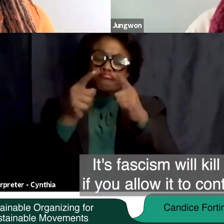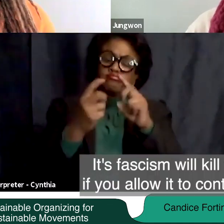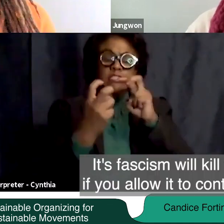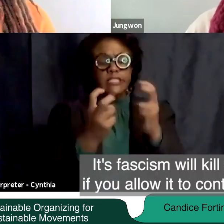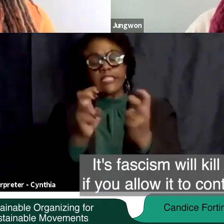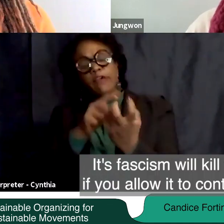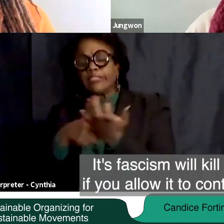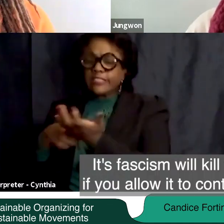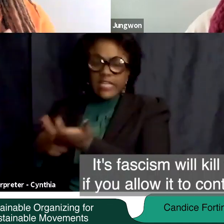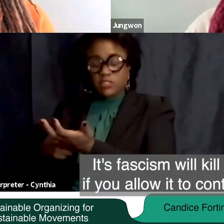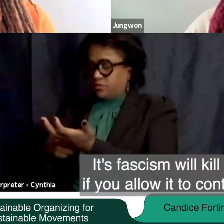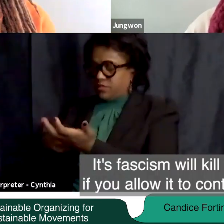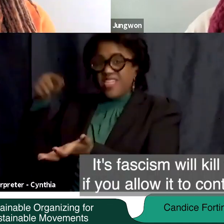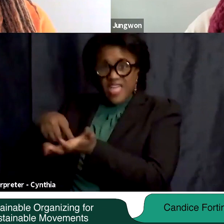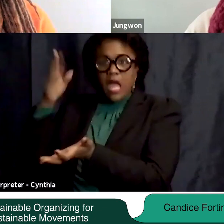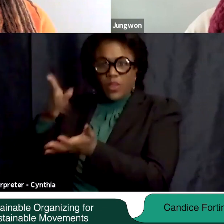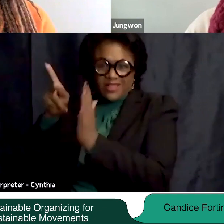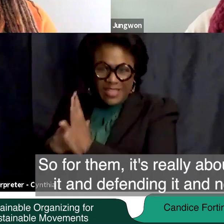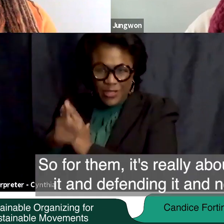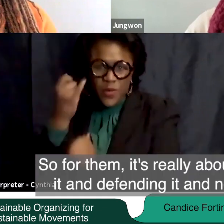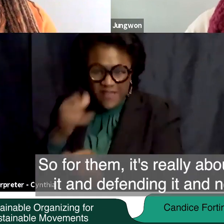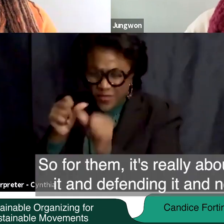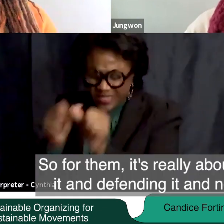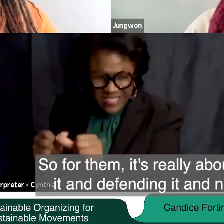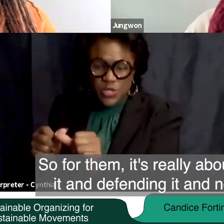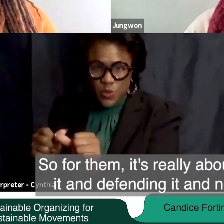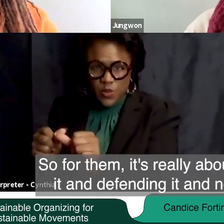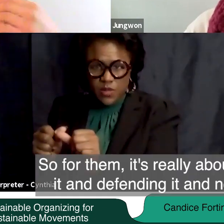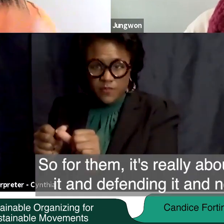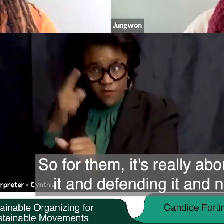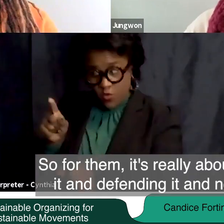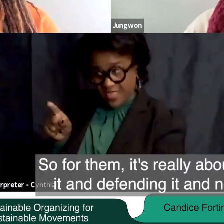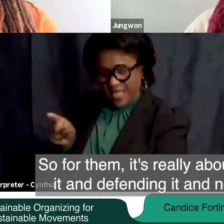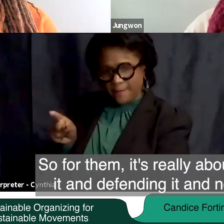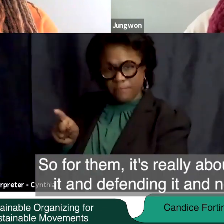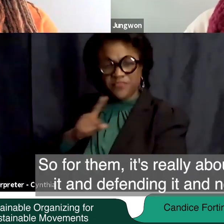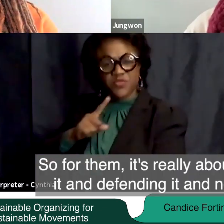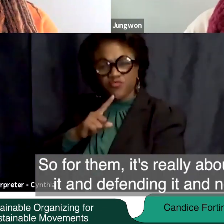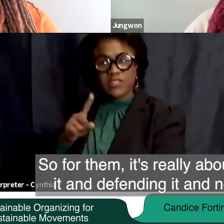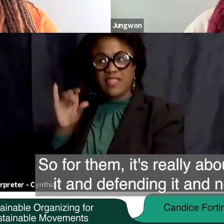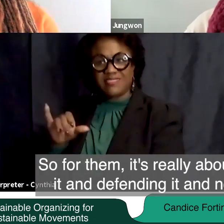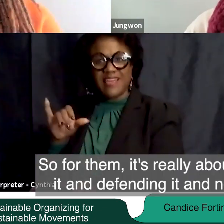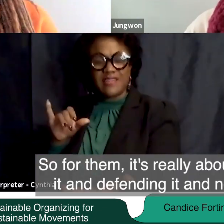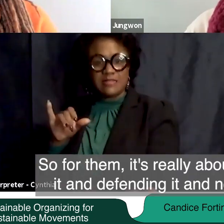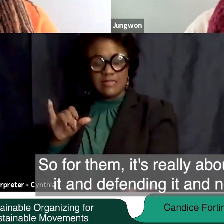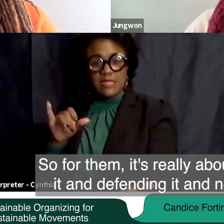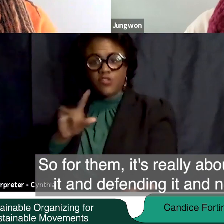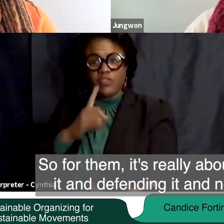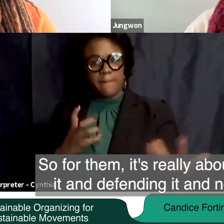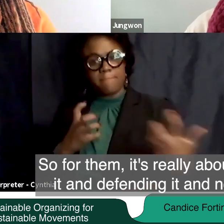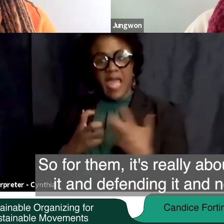Fascism will kill you if you allow it to continue. So for them, it's really about matching